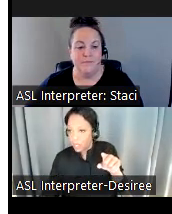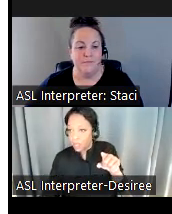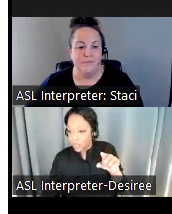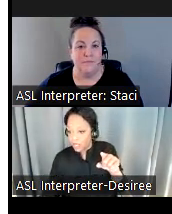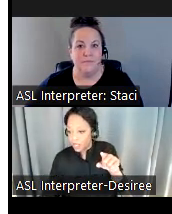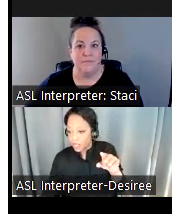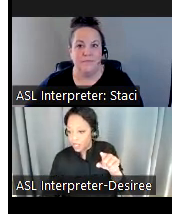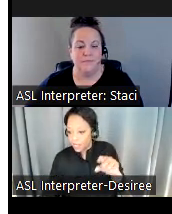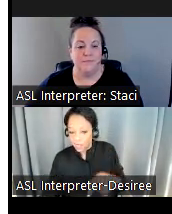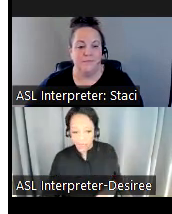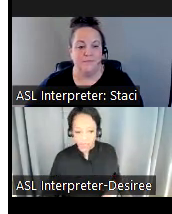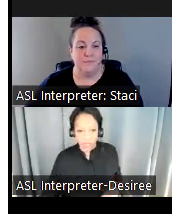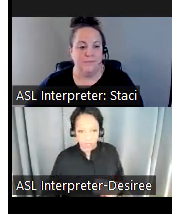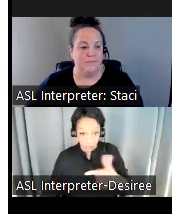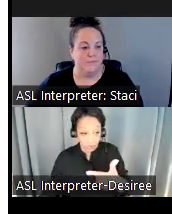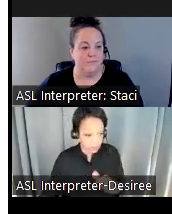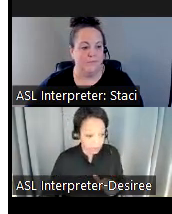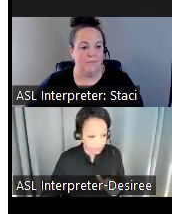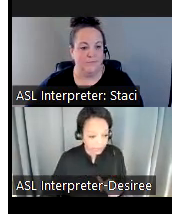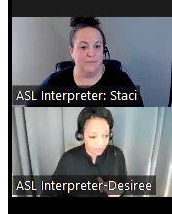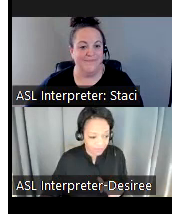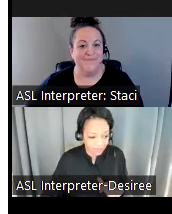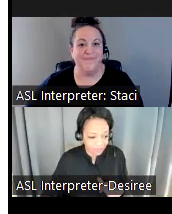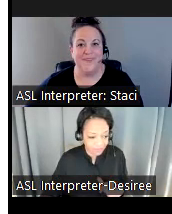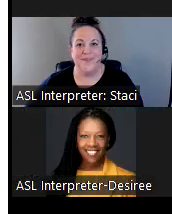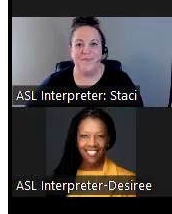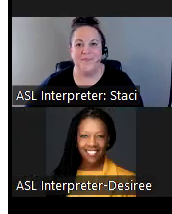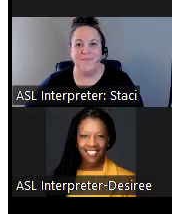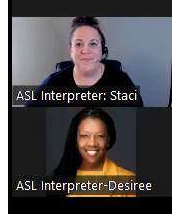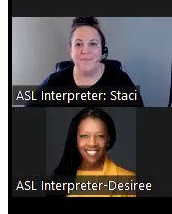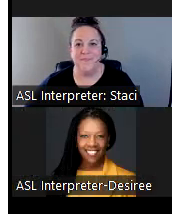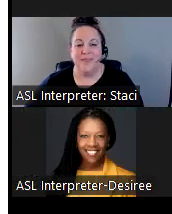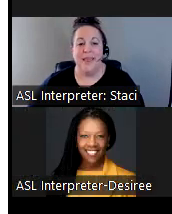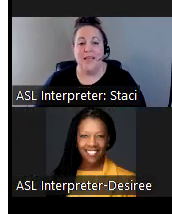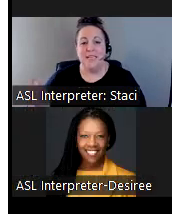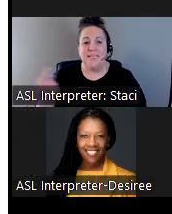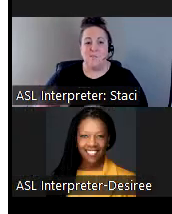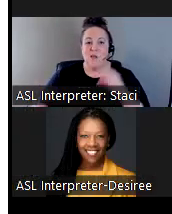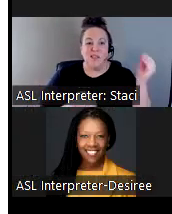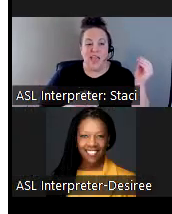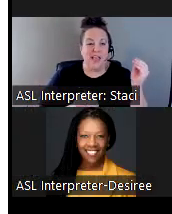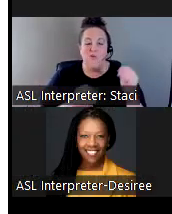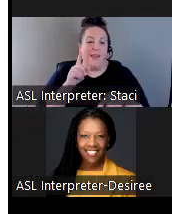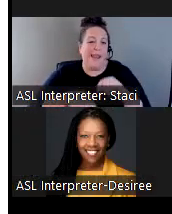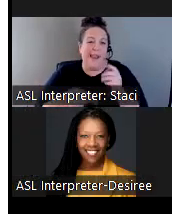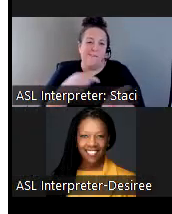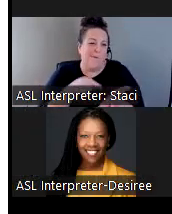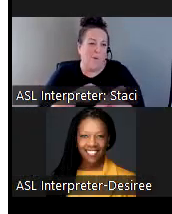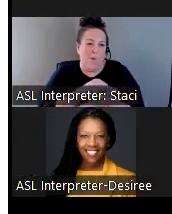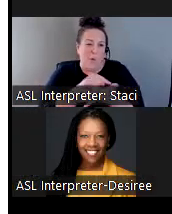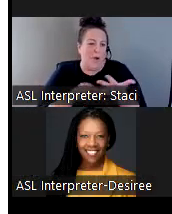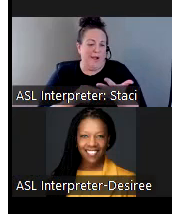It's not fixed. You know, somebody left. We can't afford to do this or that. Well, all of those